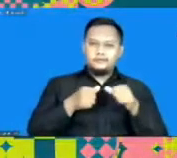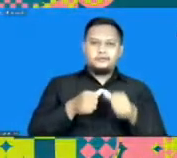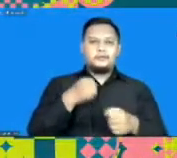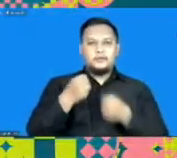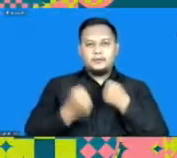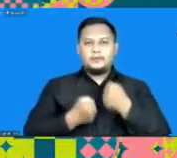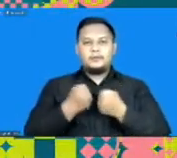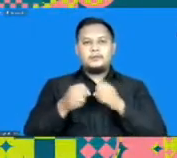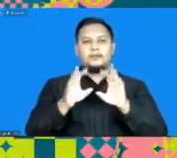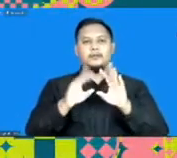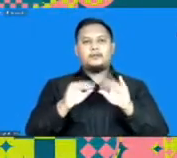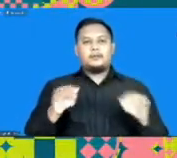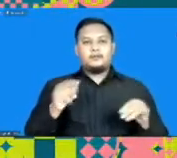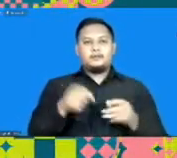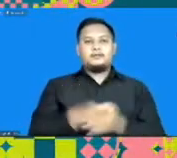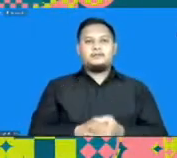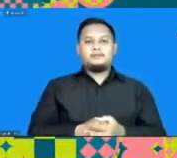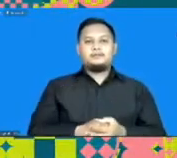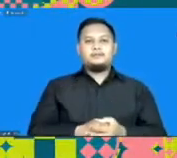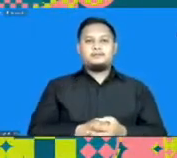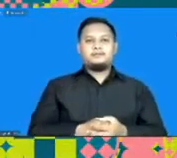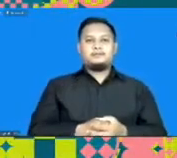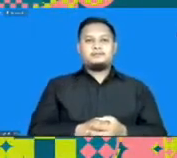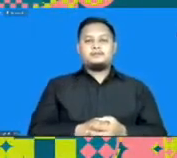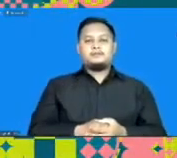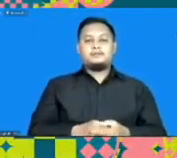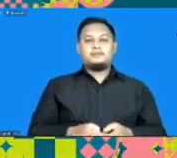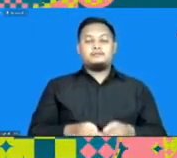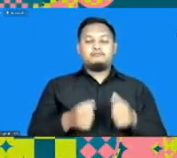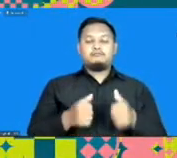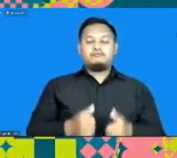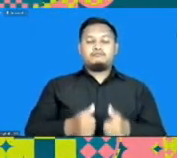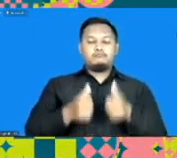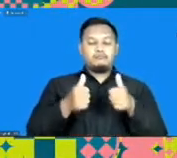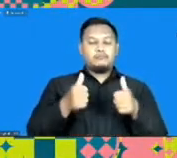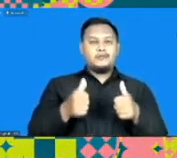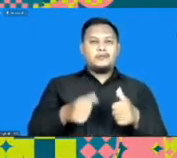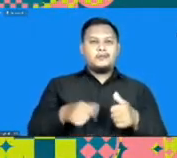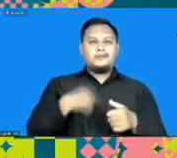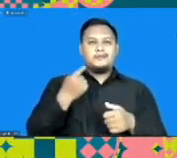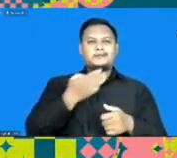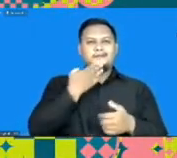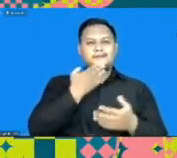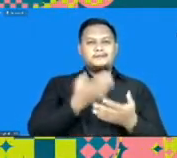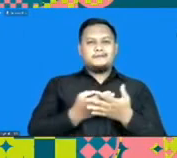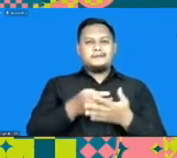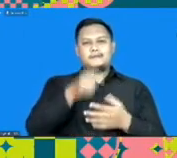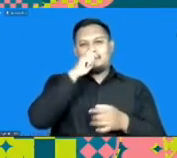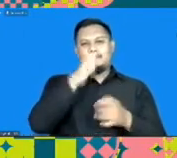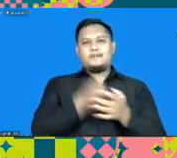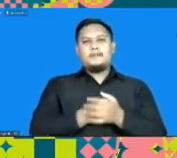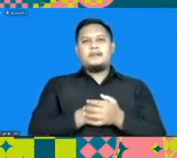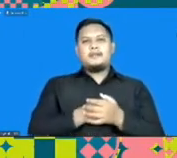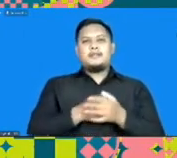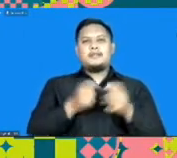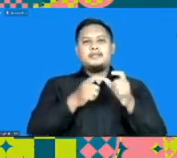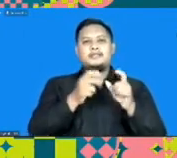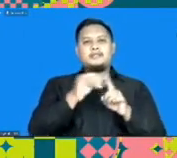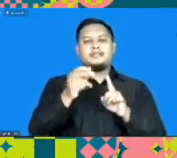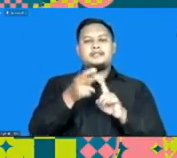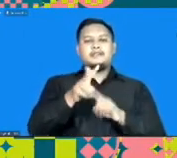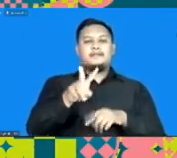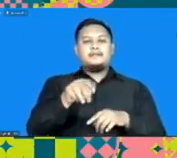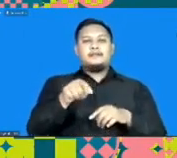put. The point is that with a population, thank you, Bapak Shiv, the population of Indonesia, one of the biggest in ASEAN,